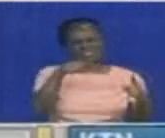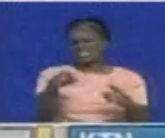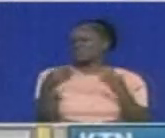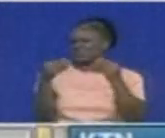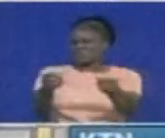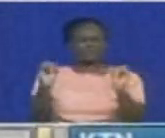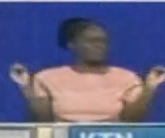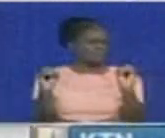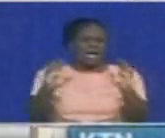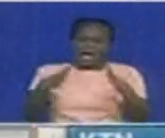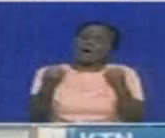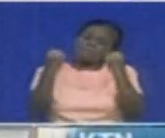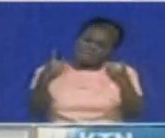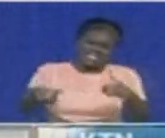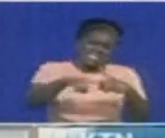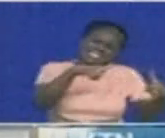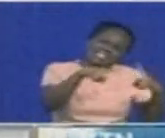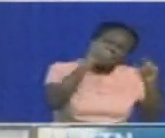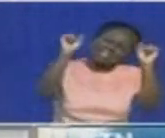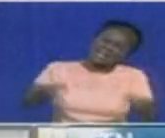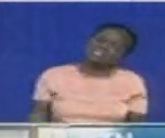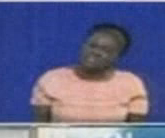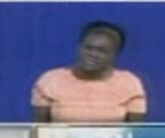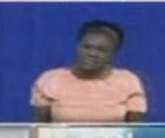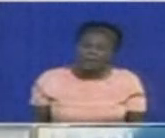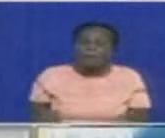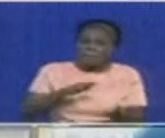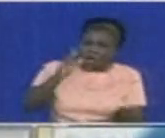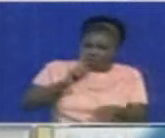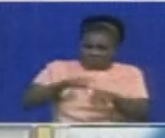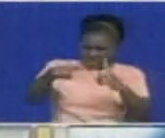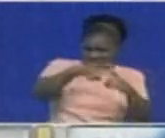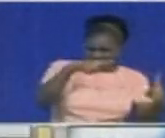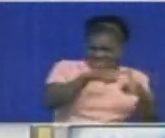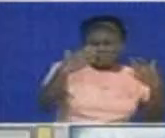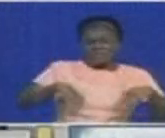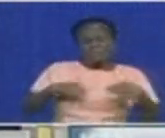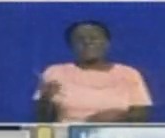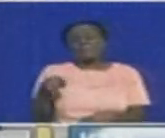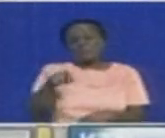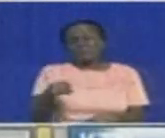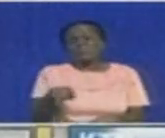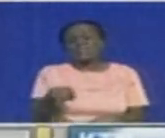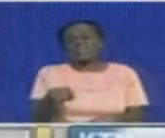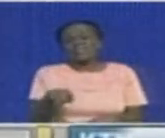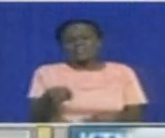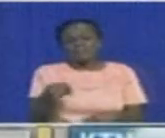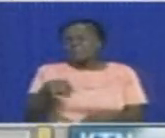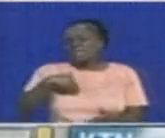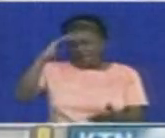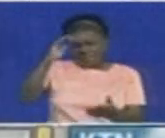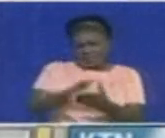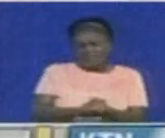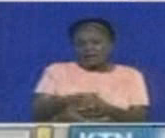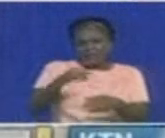solution. How many people will you kill? Okay? And the more you kill, people will come, because it's an ideology believing that